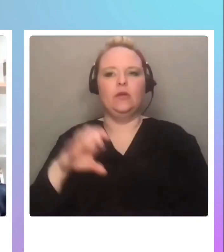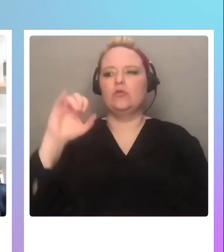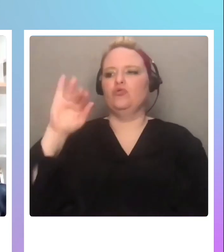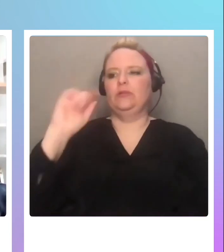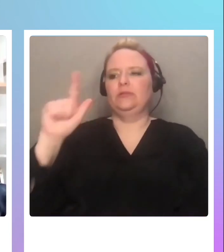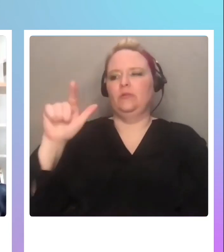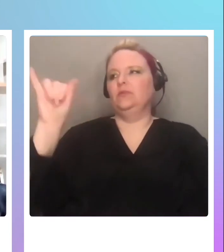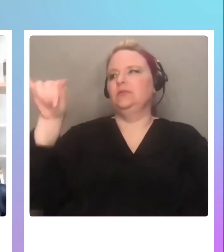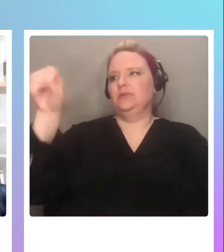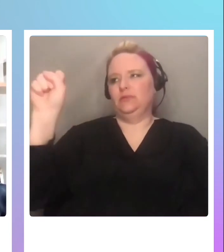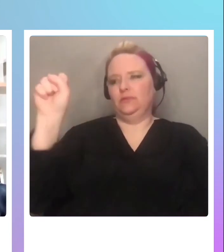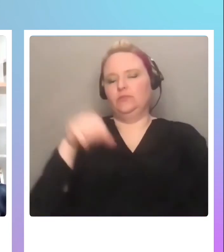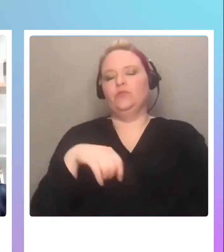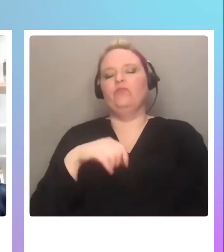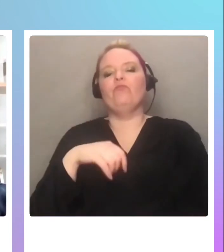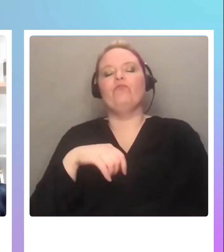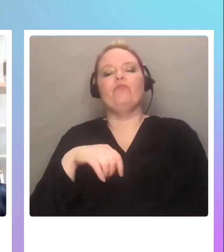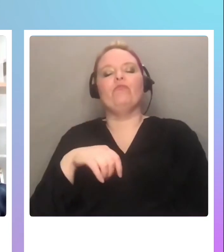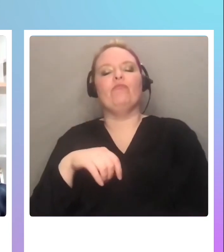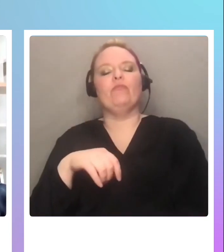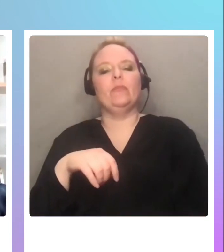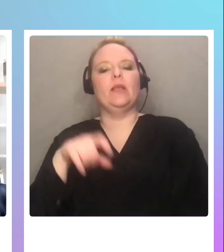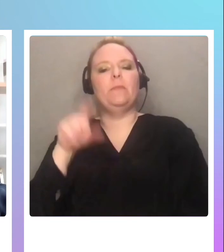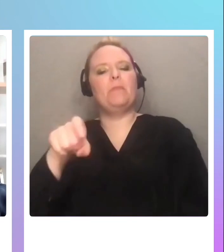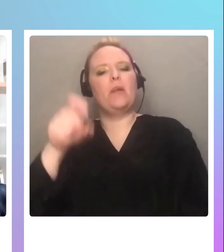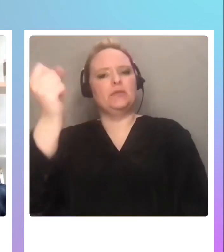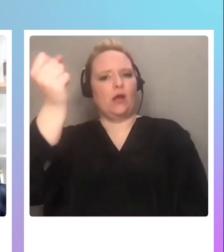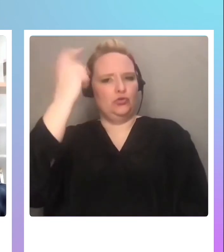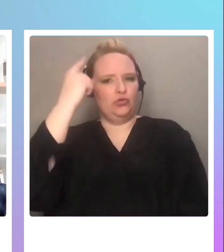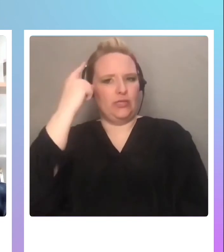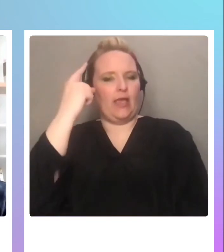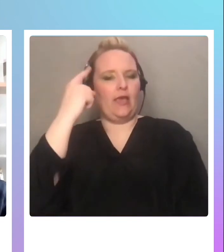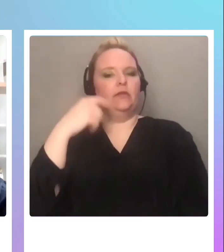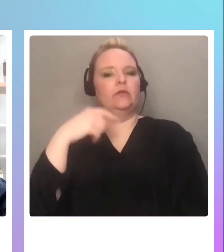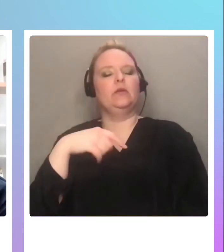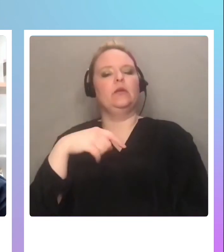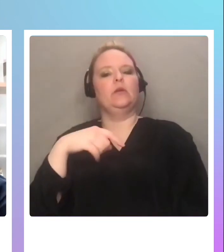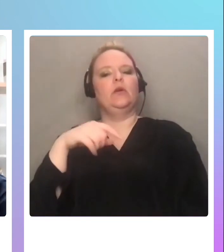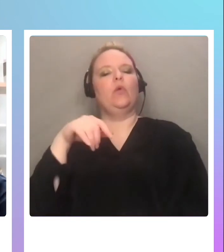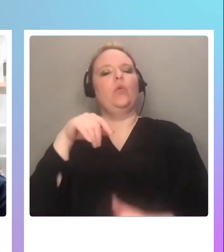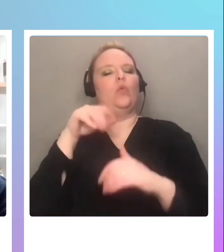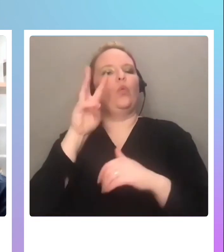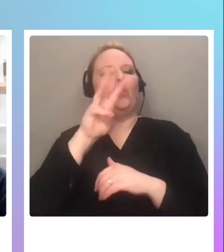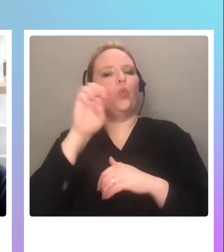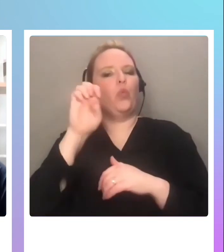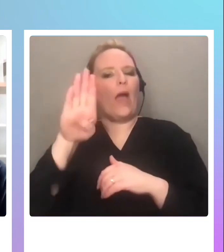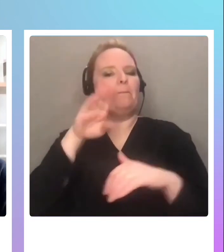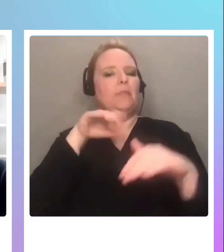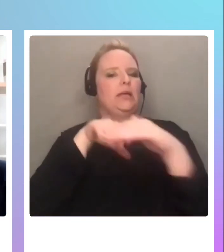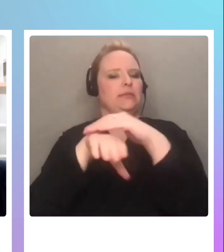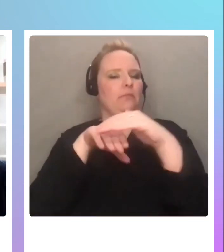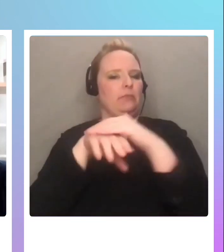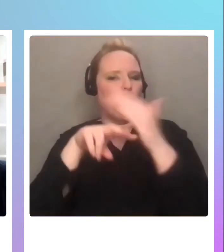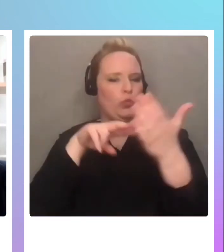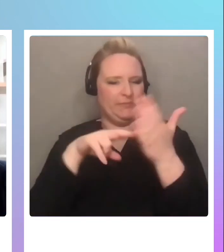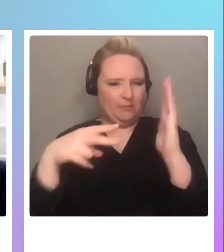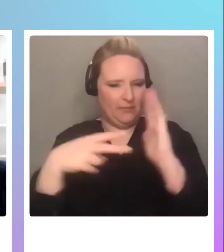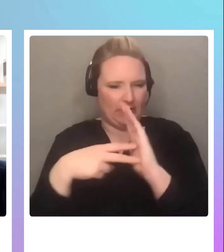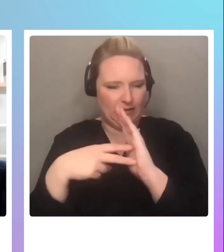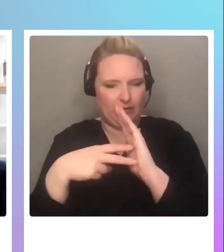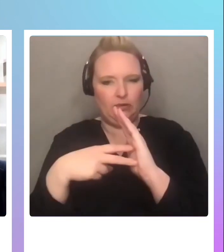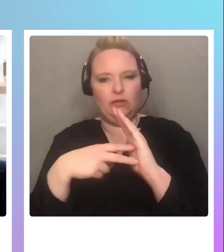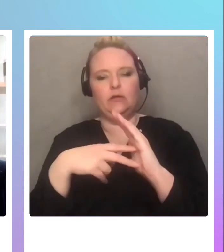with that, it's really just understanding what is meant by web accessibility, the things of like